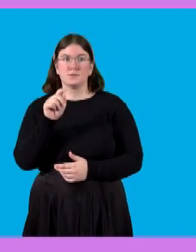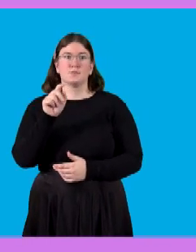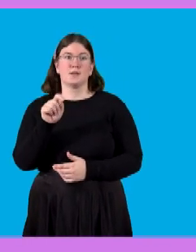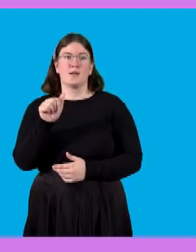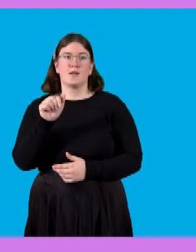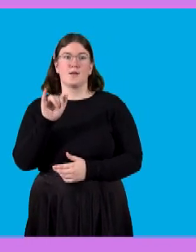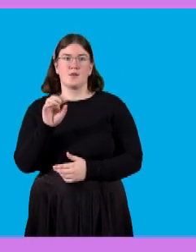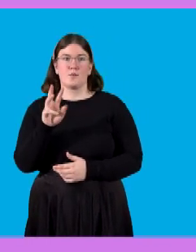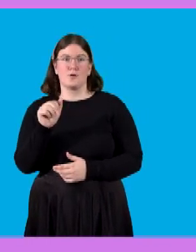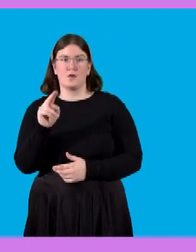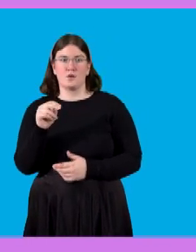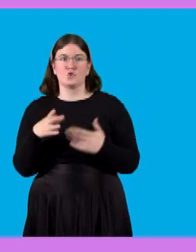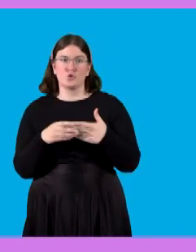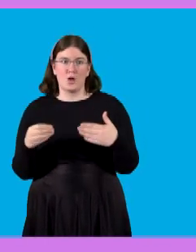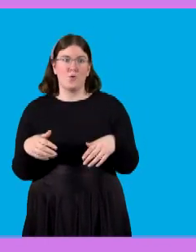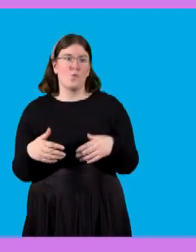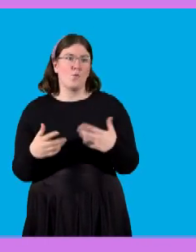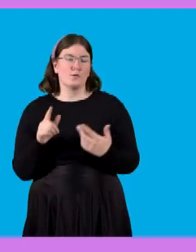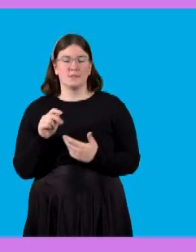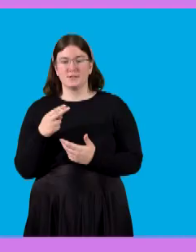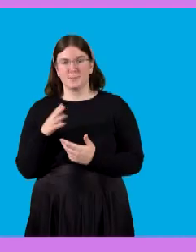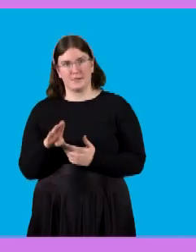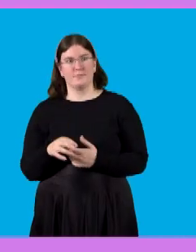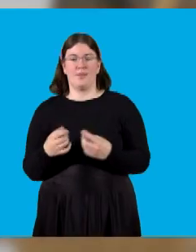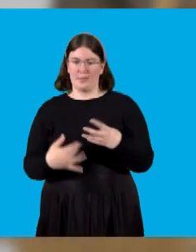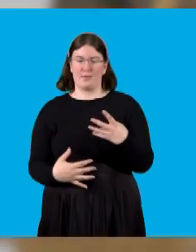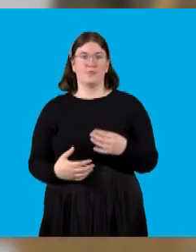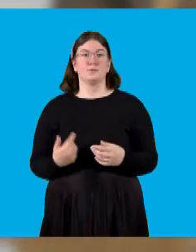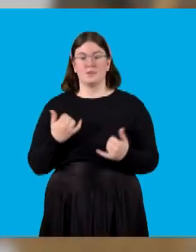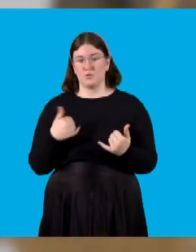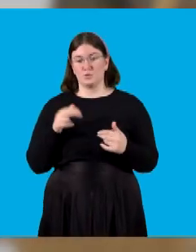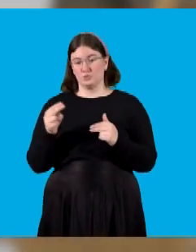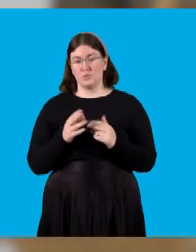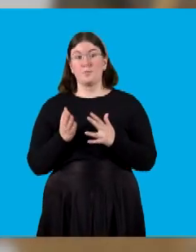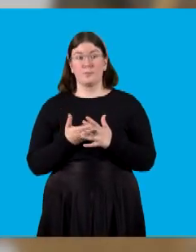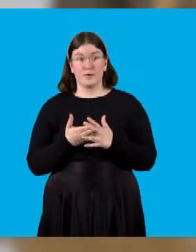or THB for your Thai baht, okay? Guys, let us quickly take a short break.